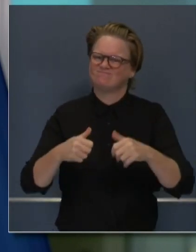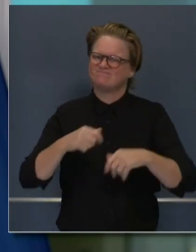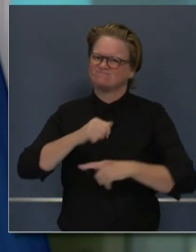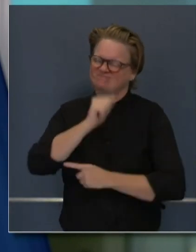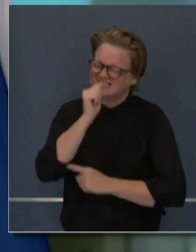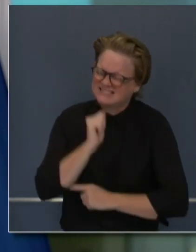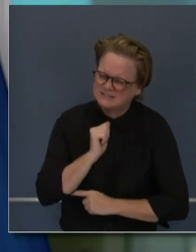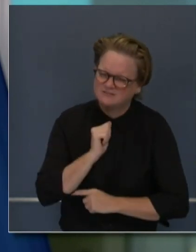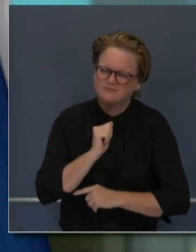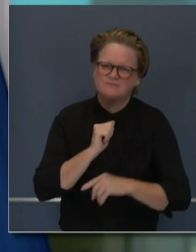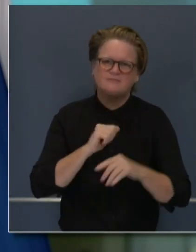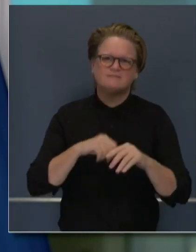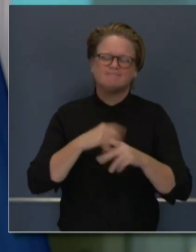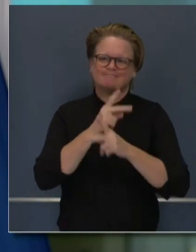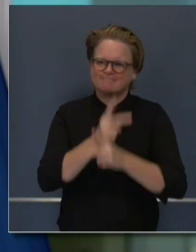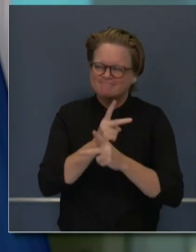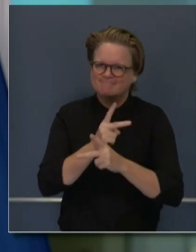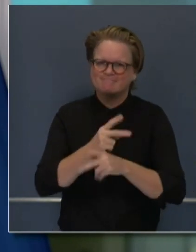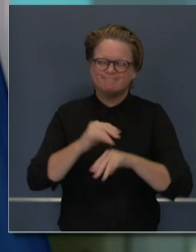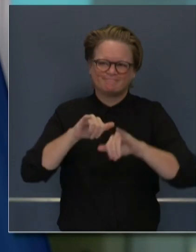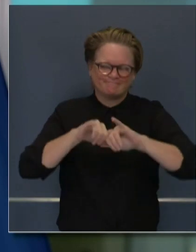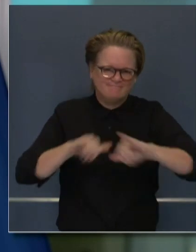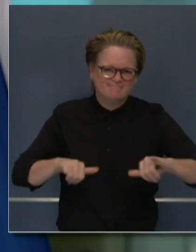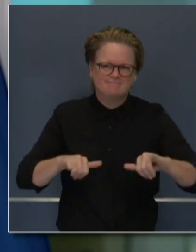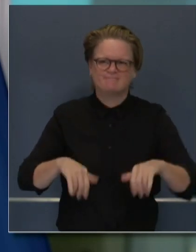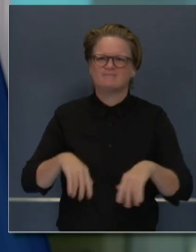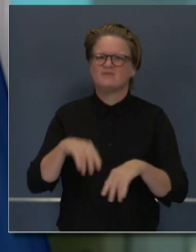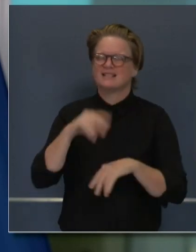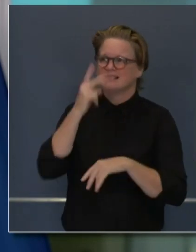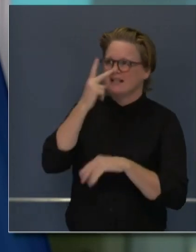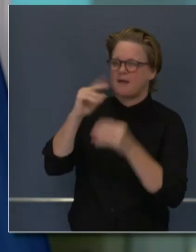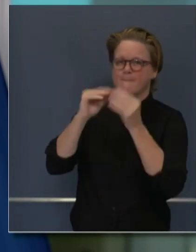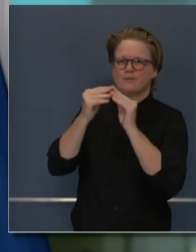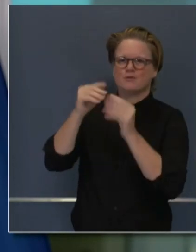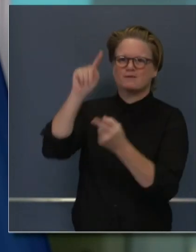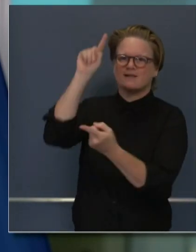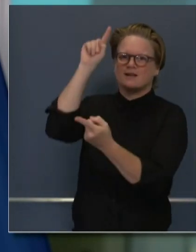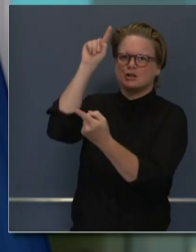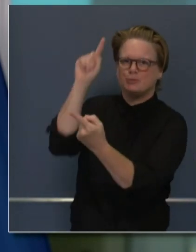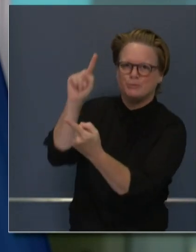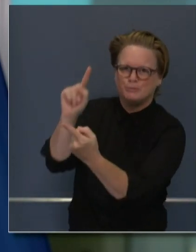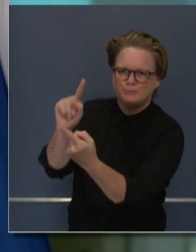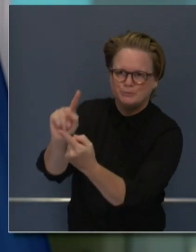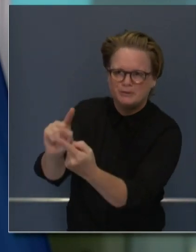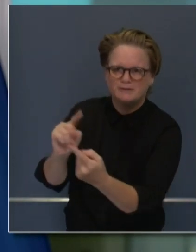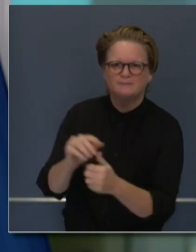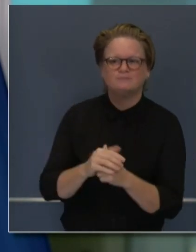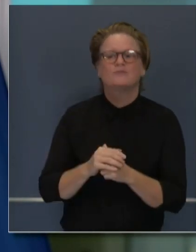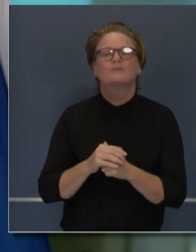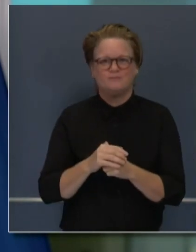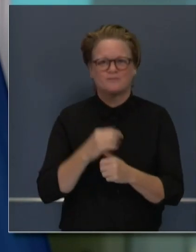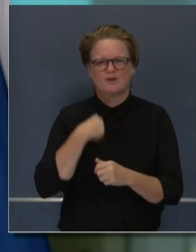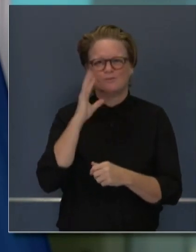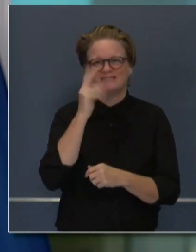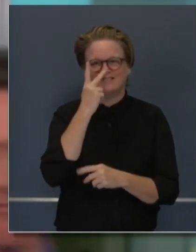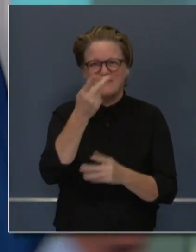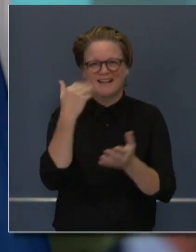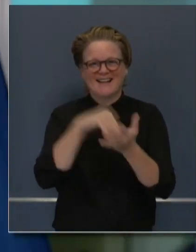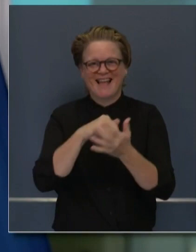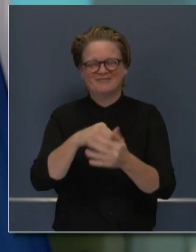you'll be hearing a lot more in that space in the coming days and weeks. Take care, everybody, and we'll see you back very, very soon.